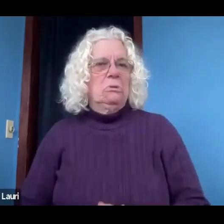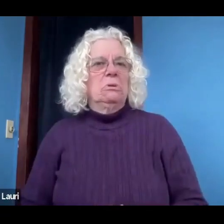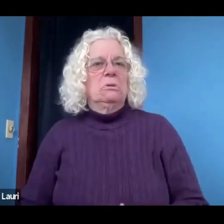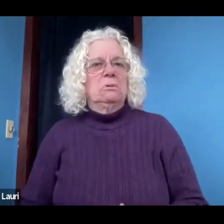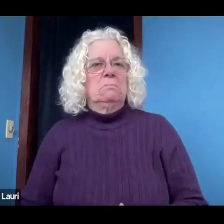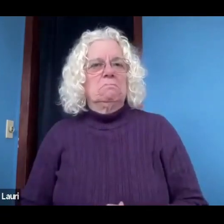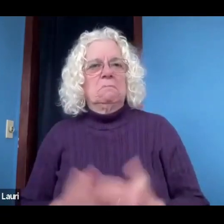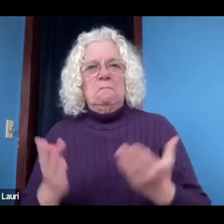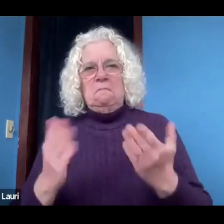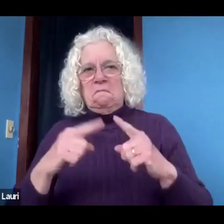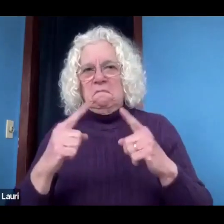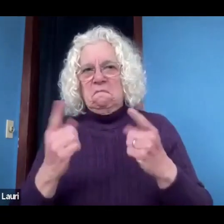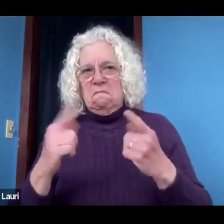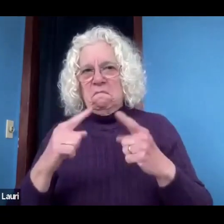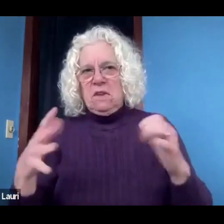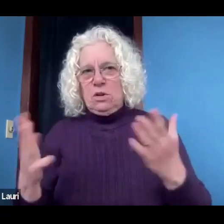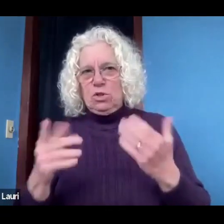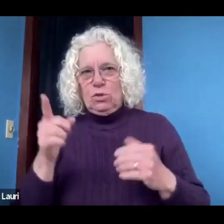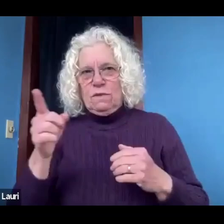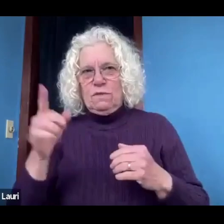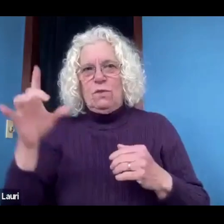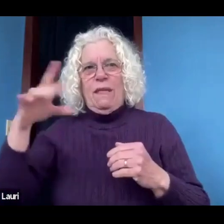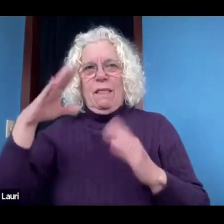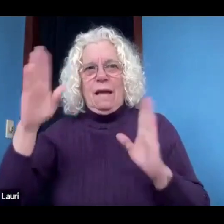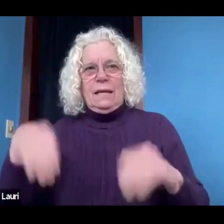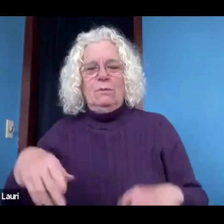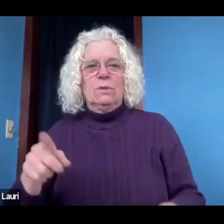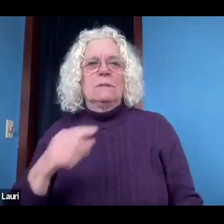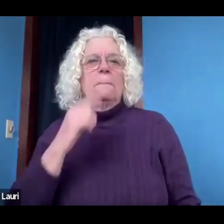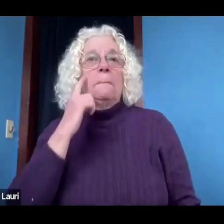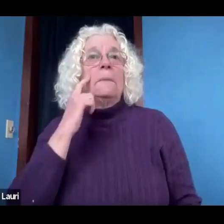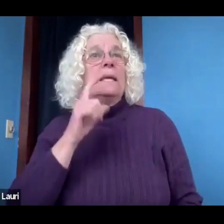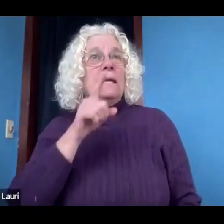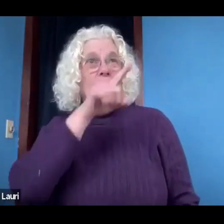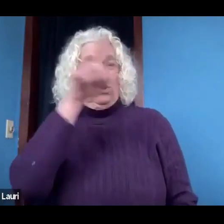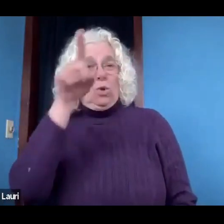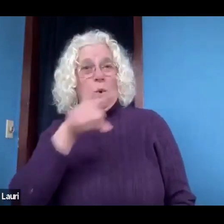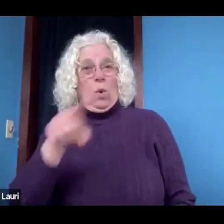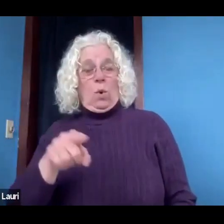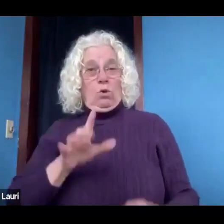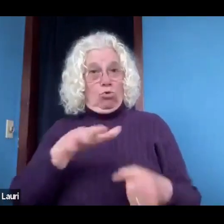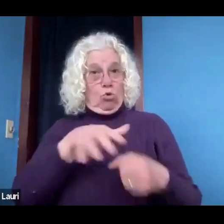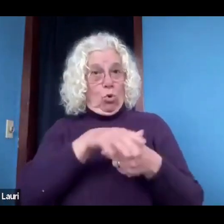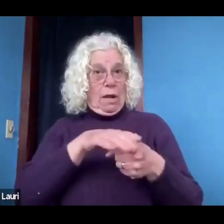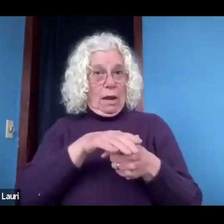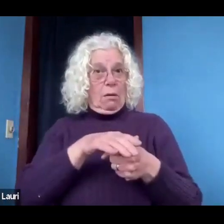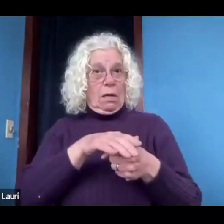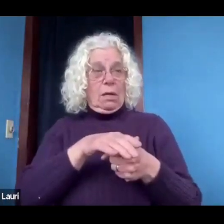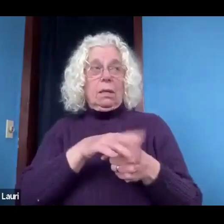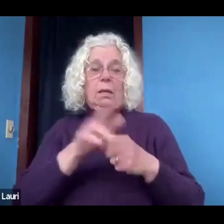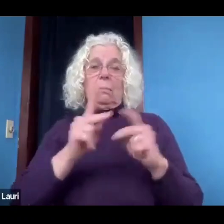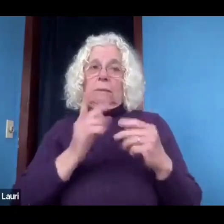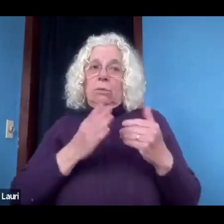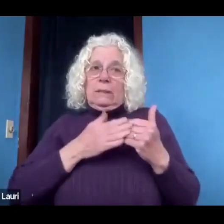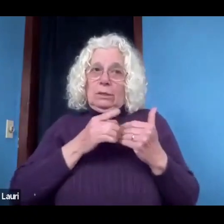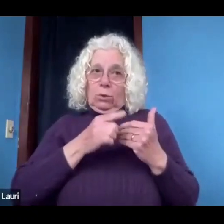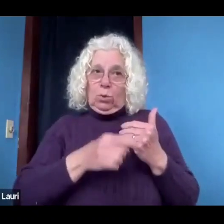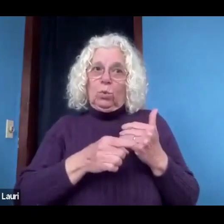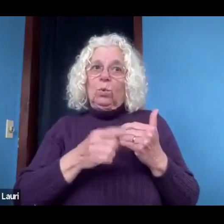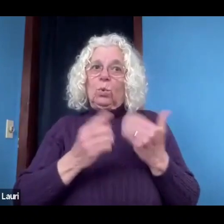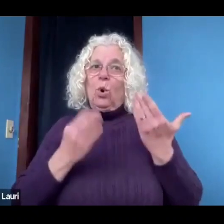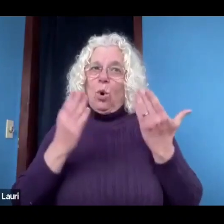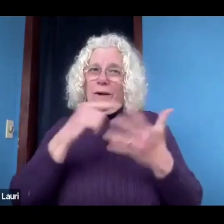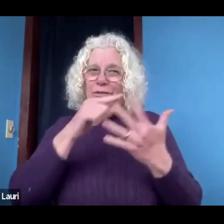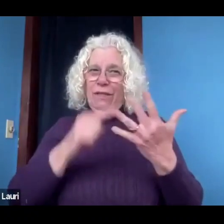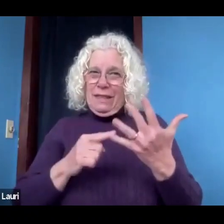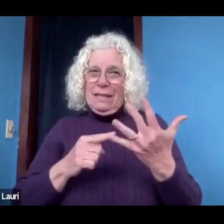other services. And so you can see wherever you live in the region, there's someone in your backyard, an organization that is providing those